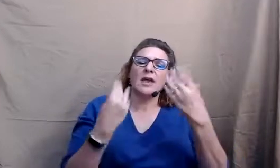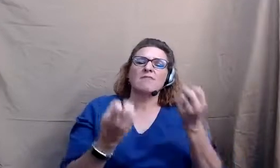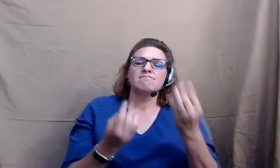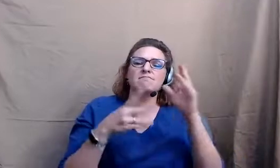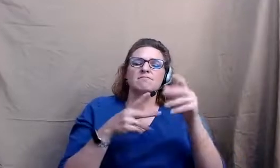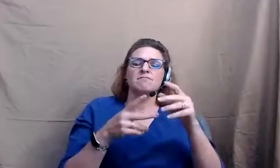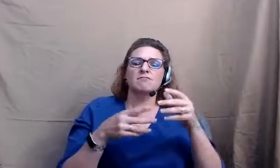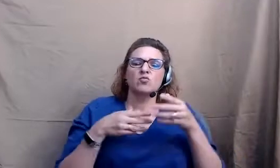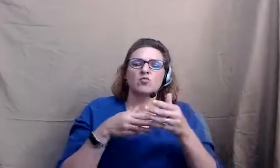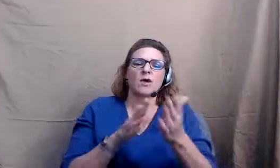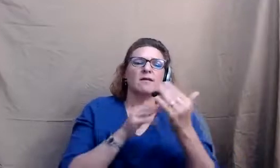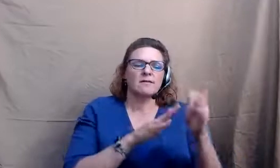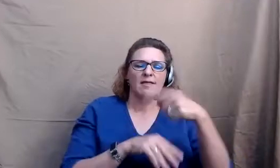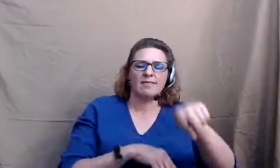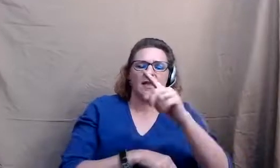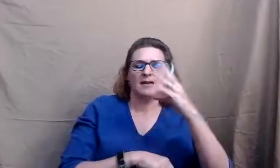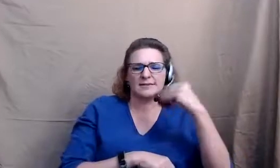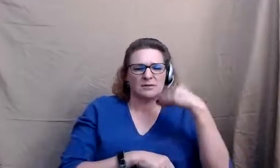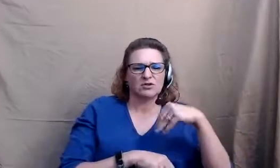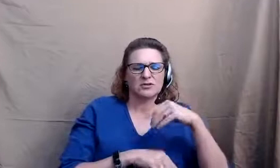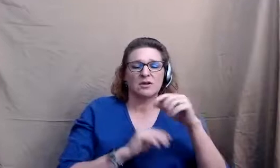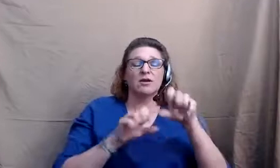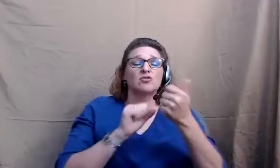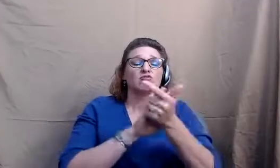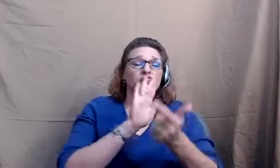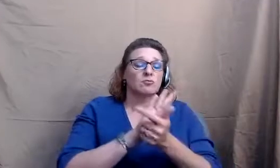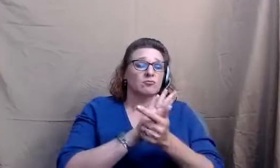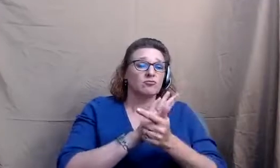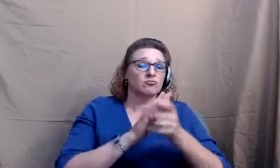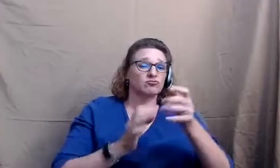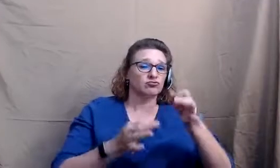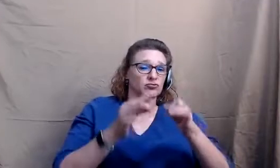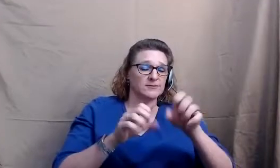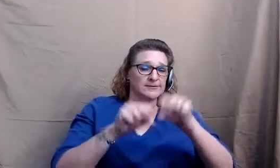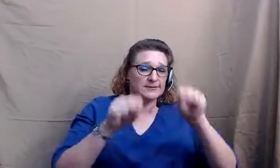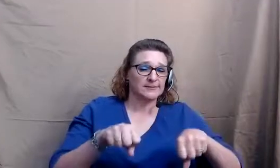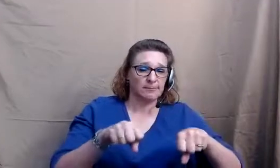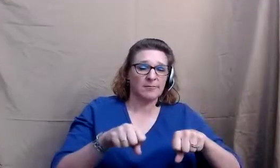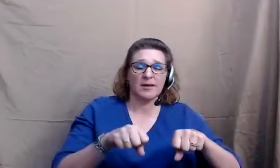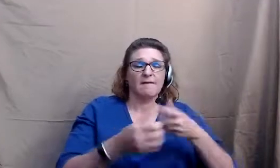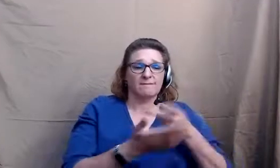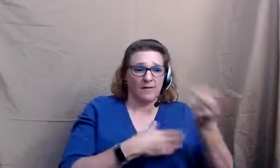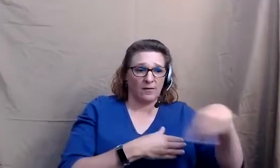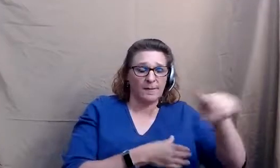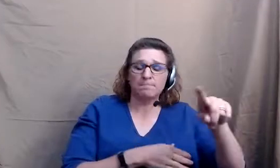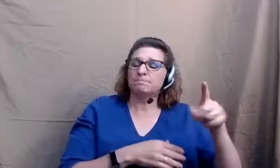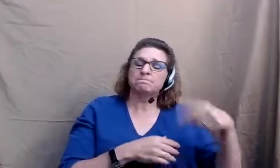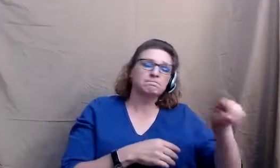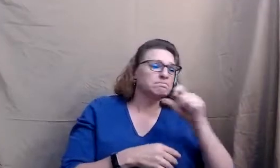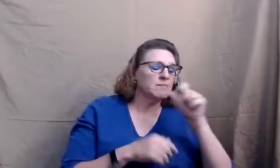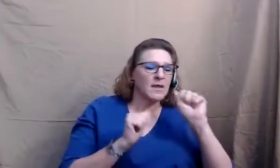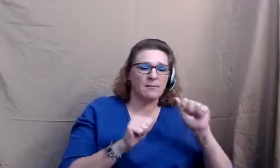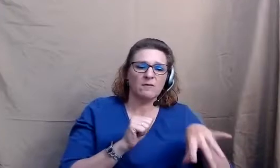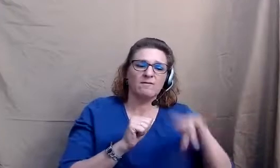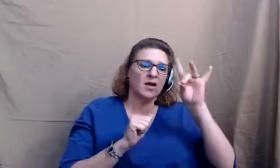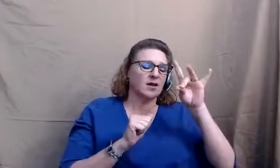personally let down by the criminal justice system while dealing with a situation involving domestic violence, how they hadn't been able to find justice or